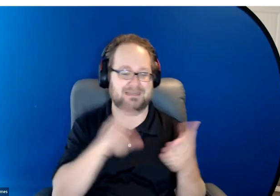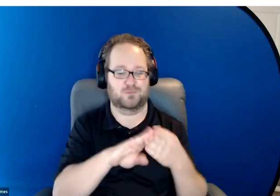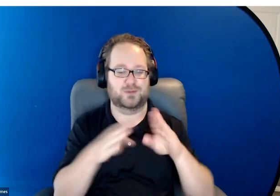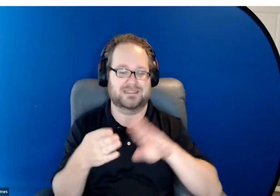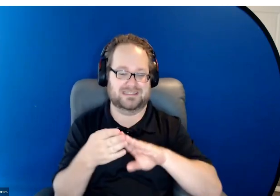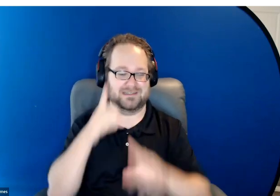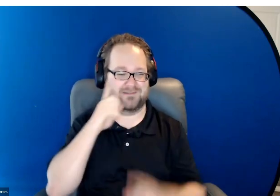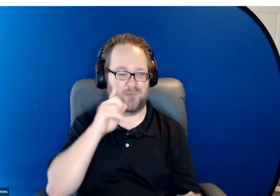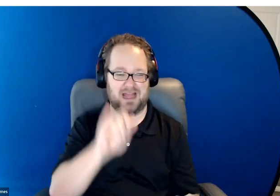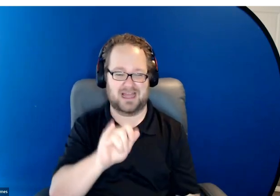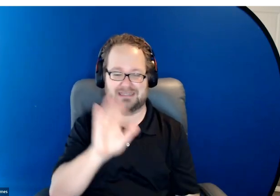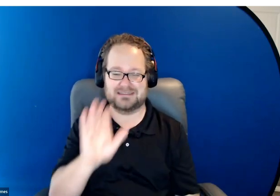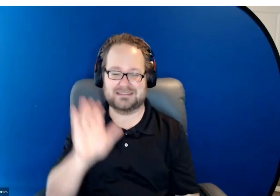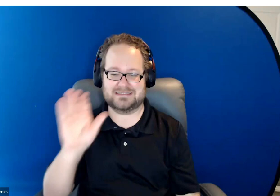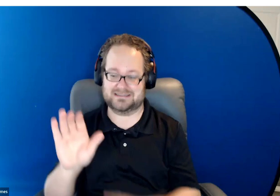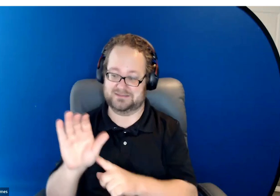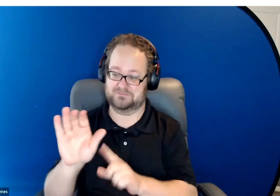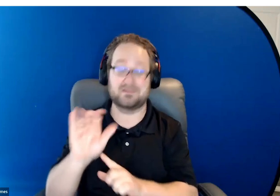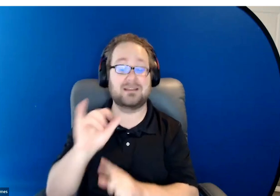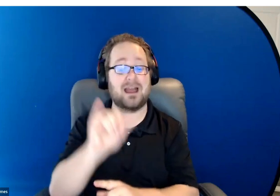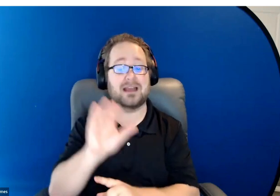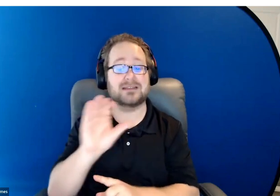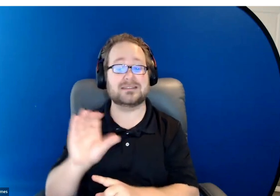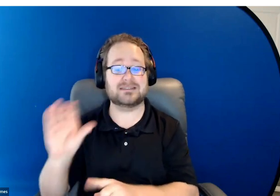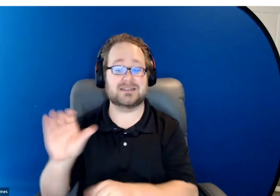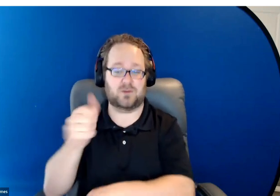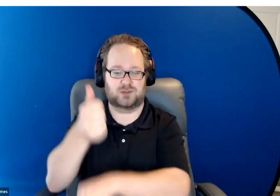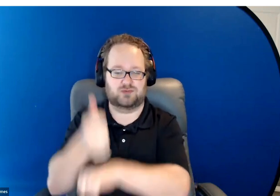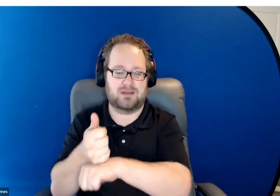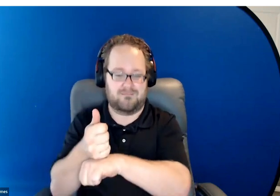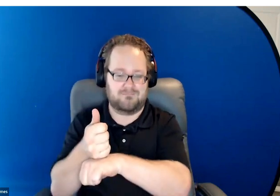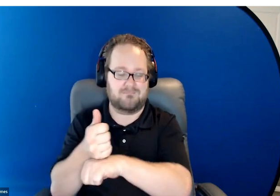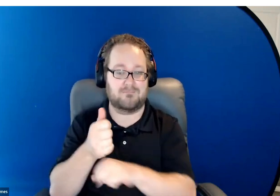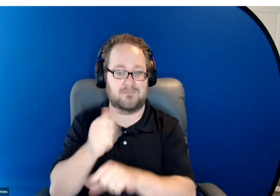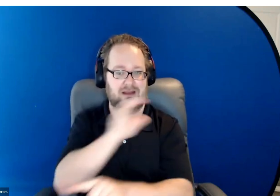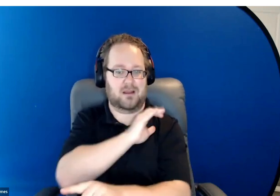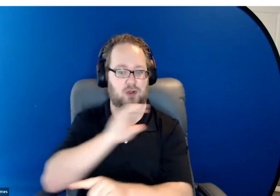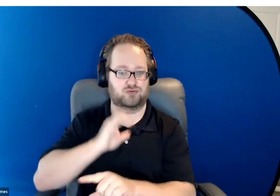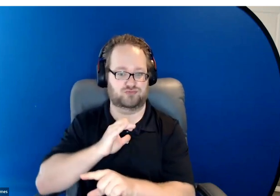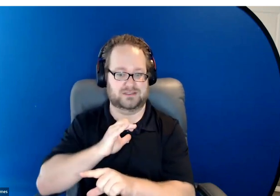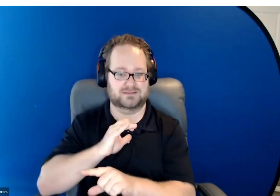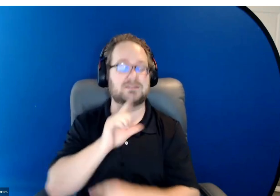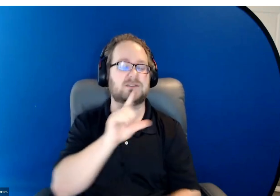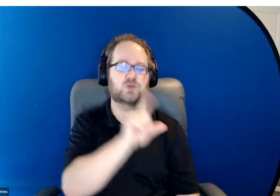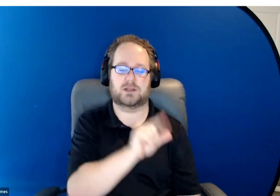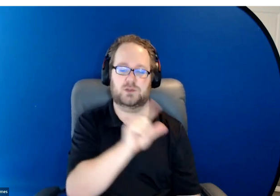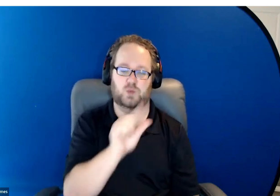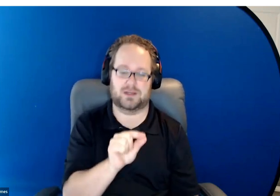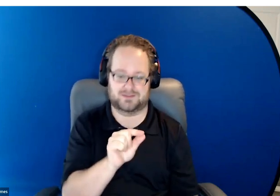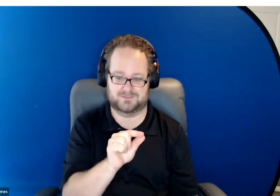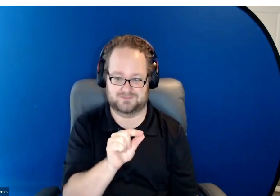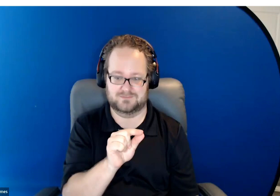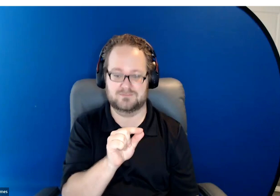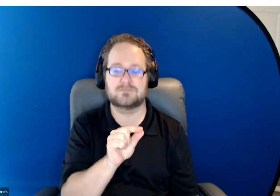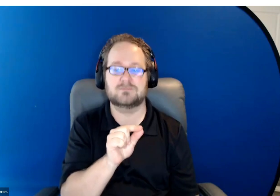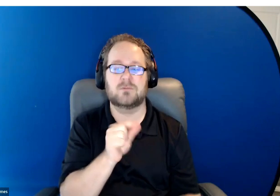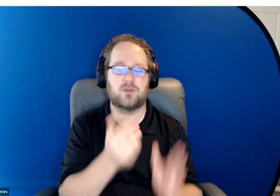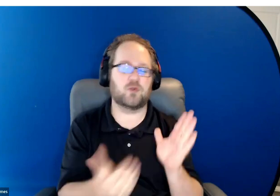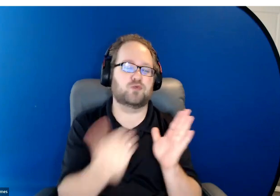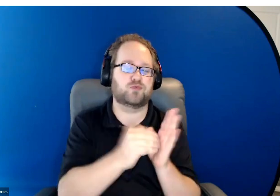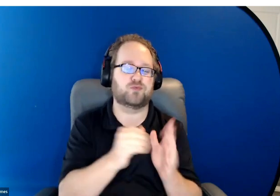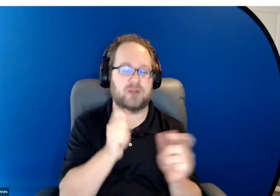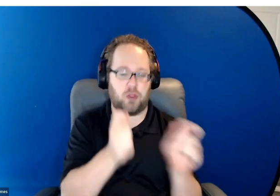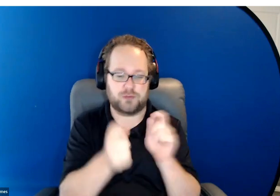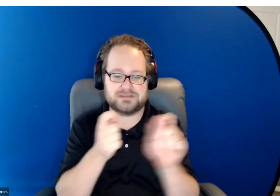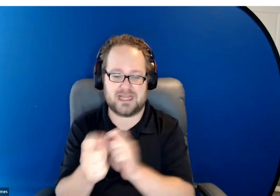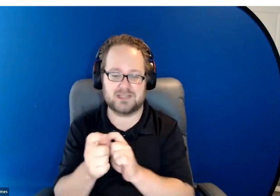was created by Congress in the 2020 reauthorization of the Older Americans Act. It was charged with